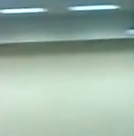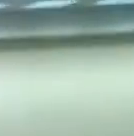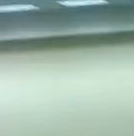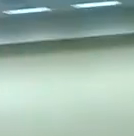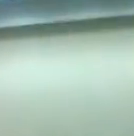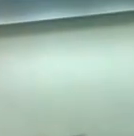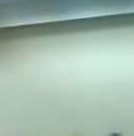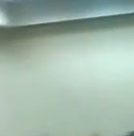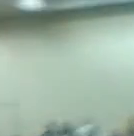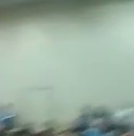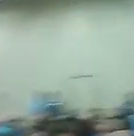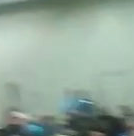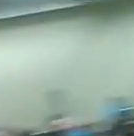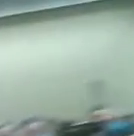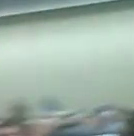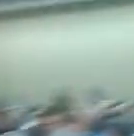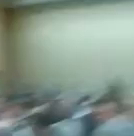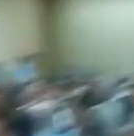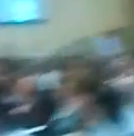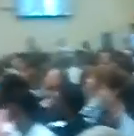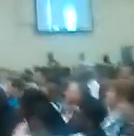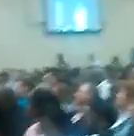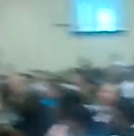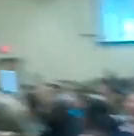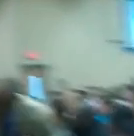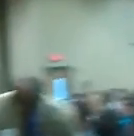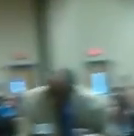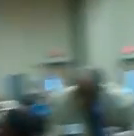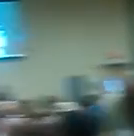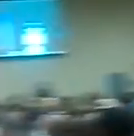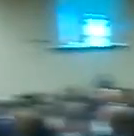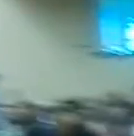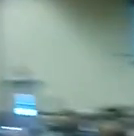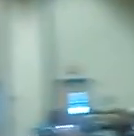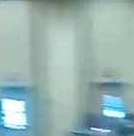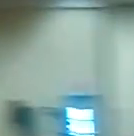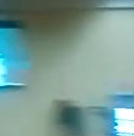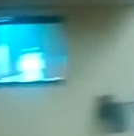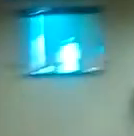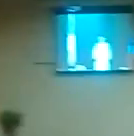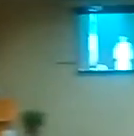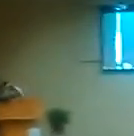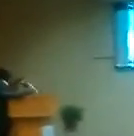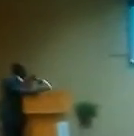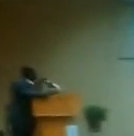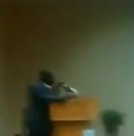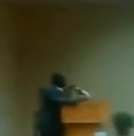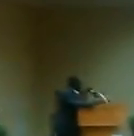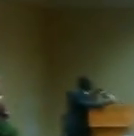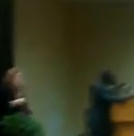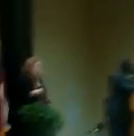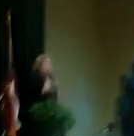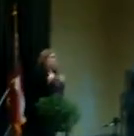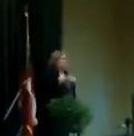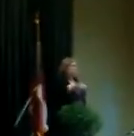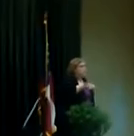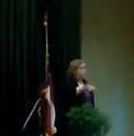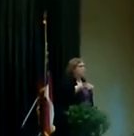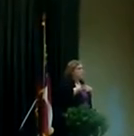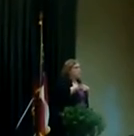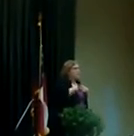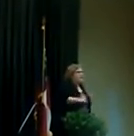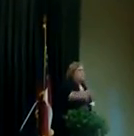Senator. There's not another ticket in the United States that's as inspirational and as qualified